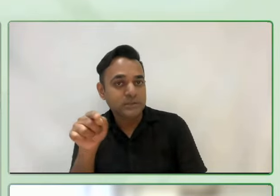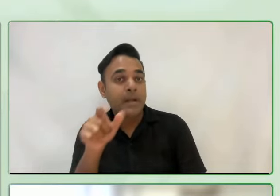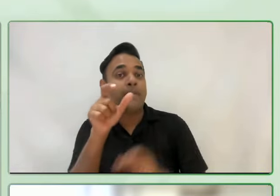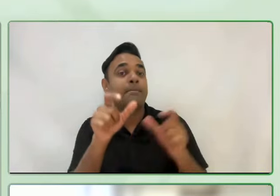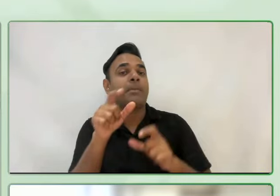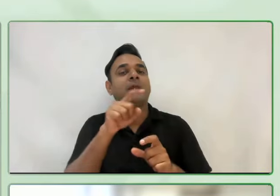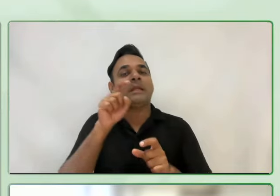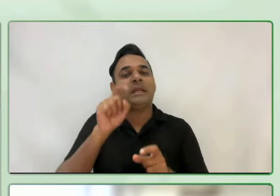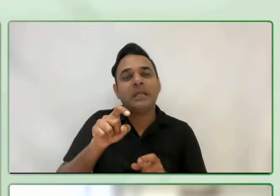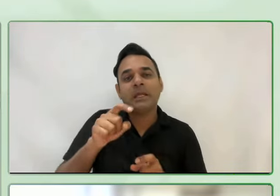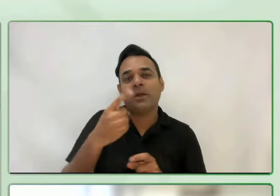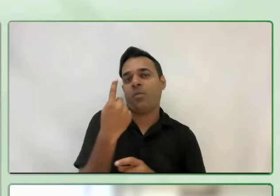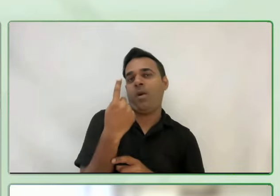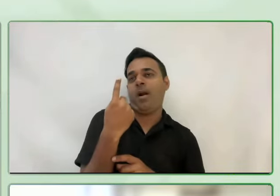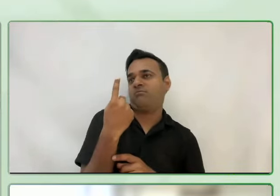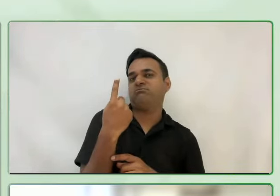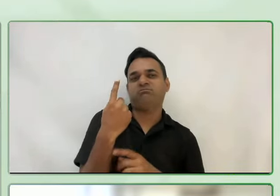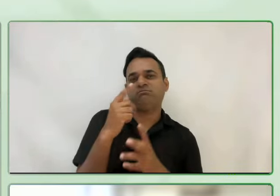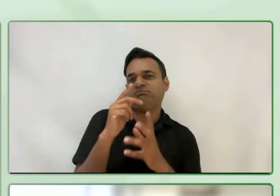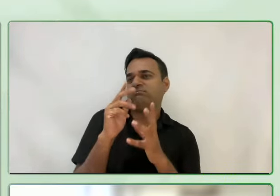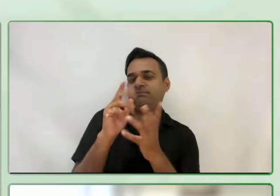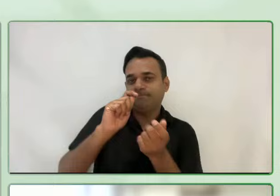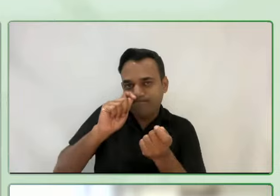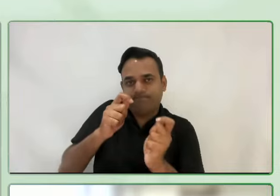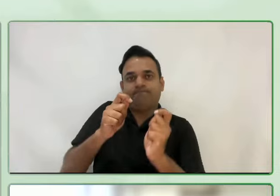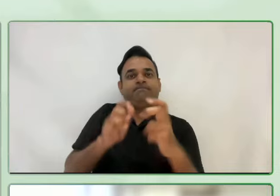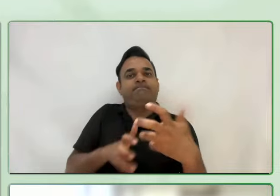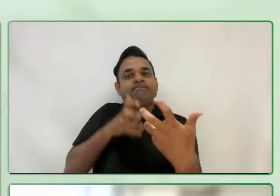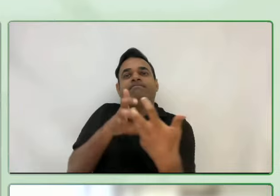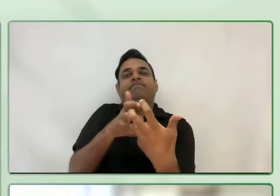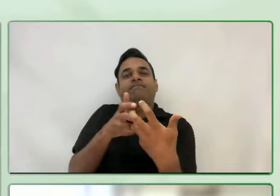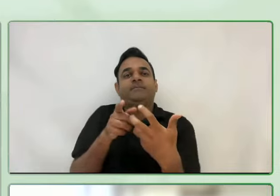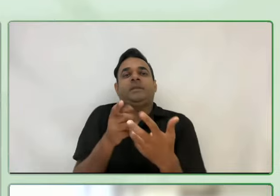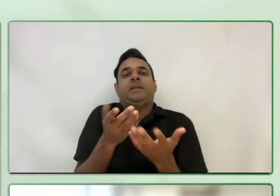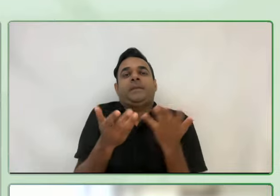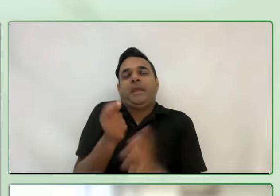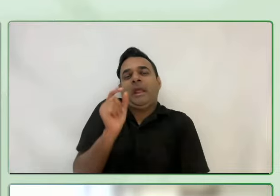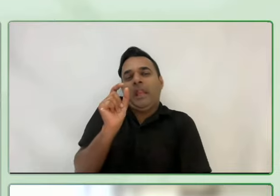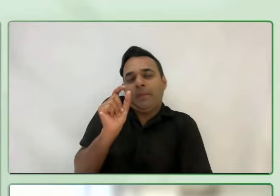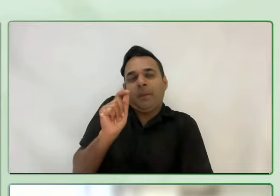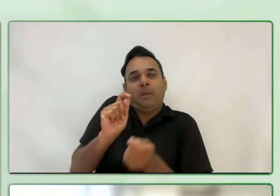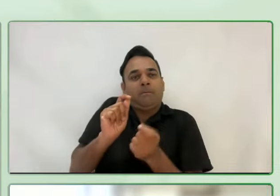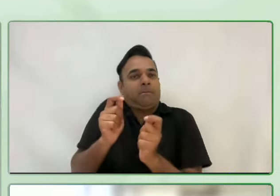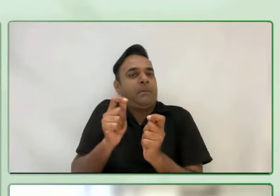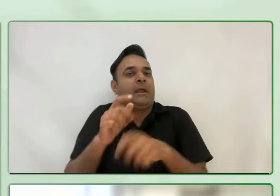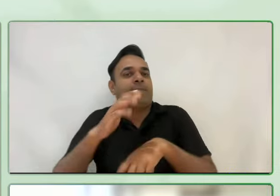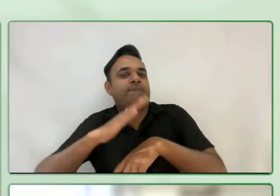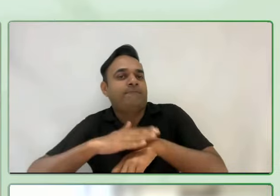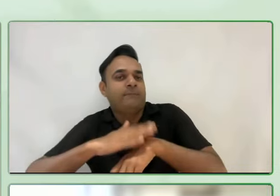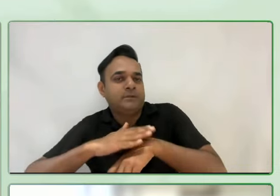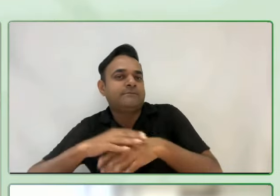the barriers, what the individual requires. That would be around about